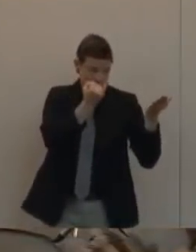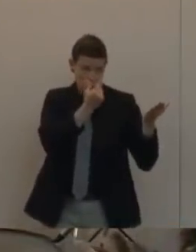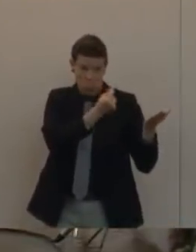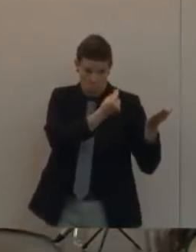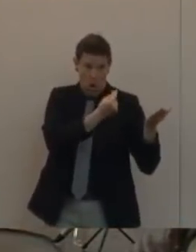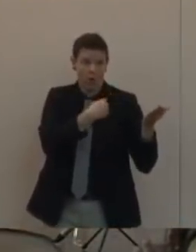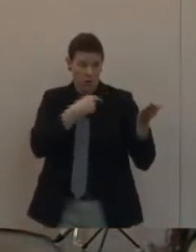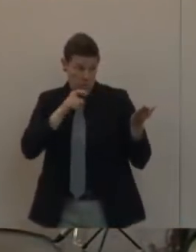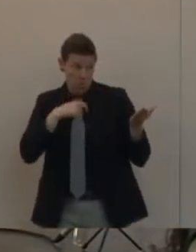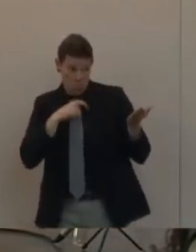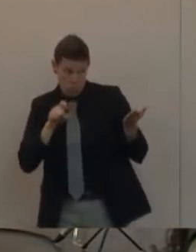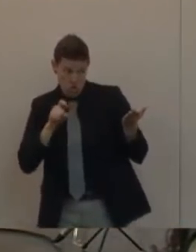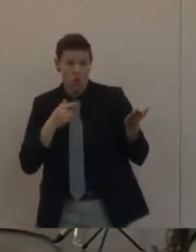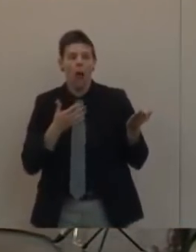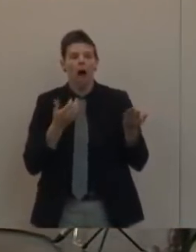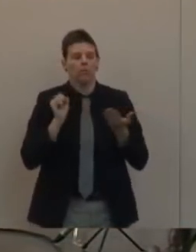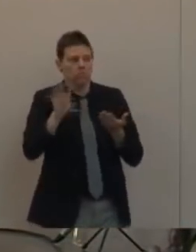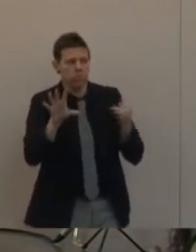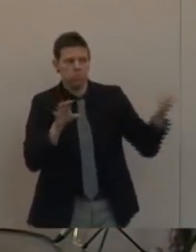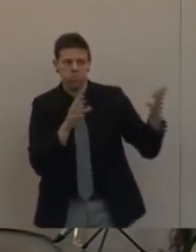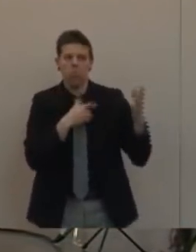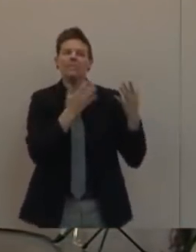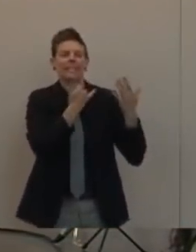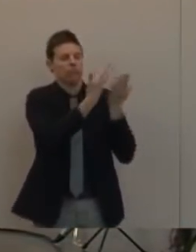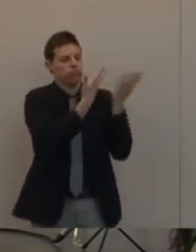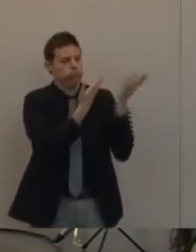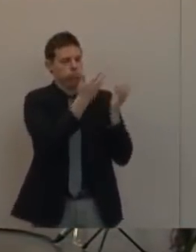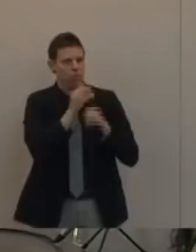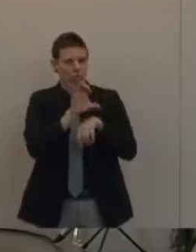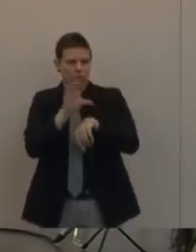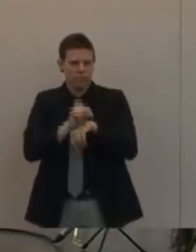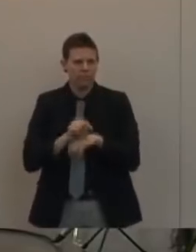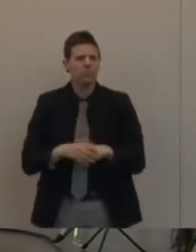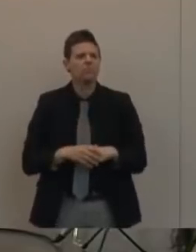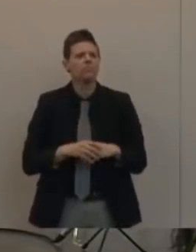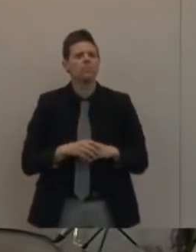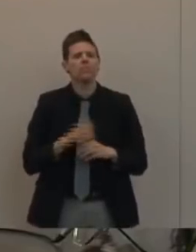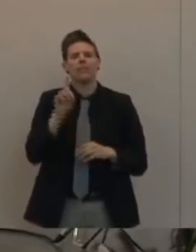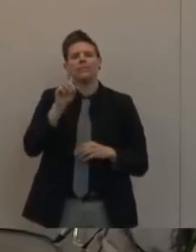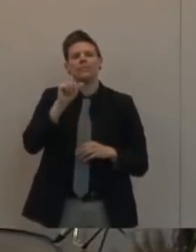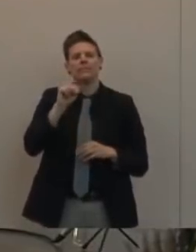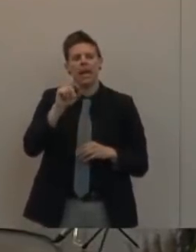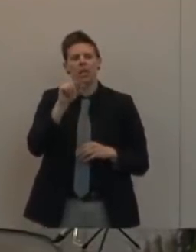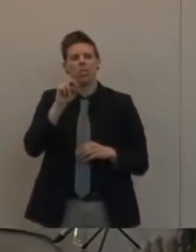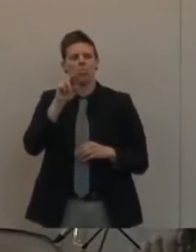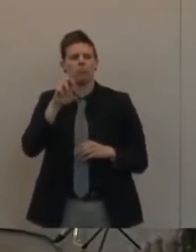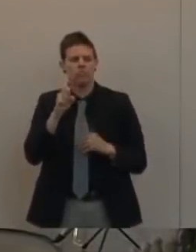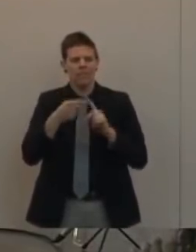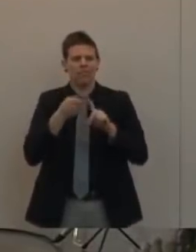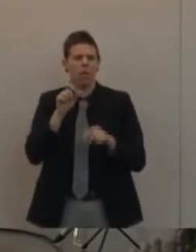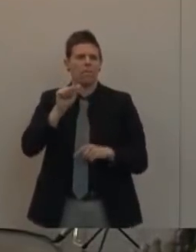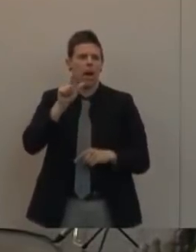Thank you, Governor. All right, up next we have Dan Boyd with the Albuquerque Journal. Dan, you are unmuted. Go ahead.